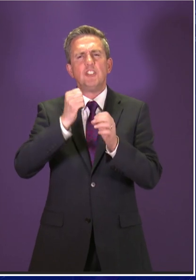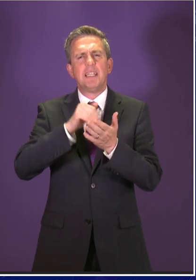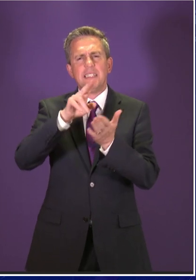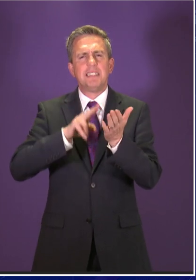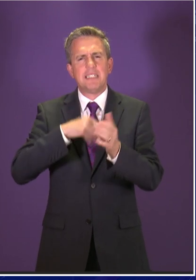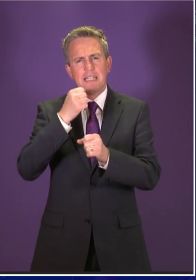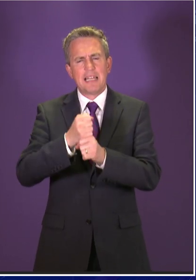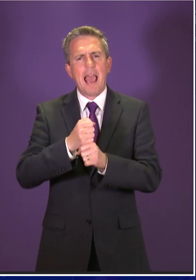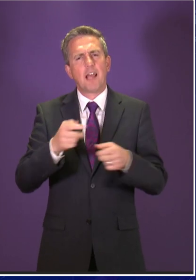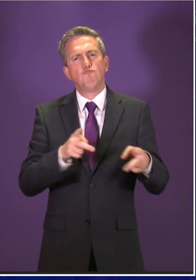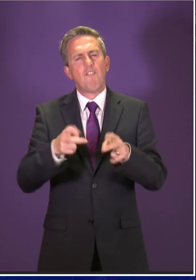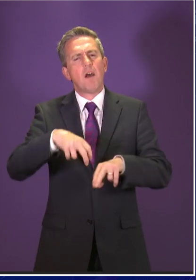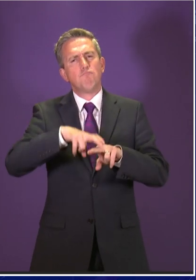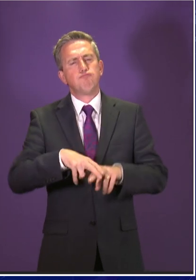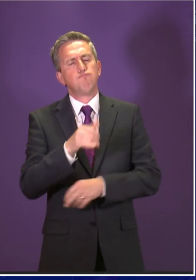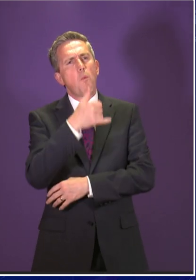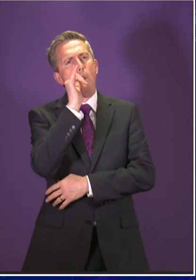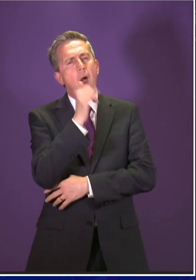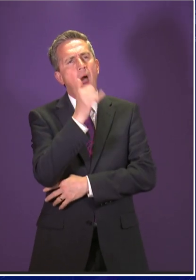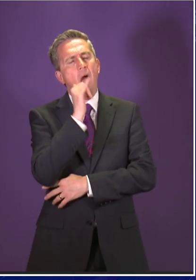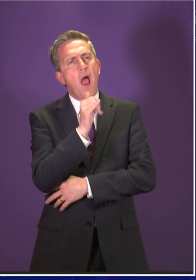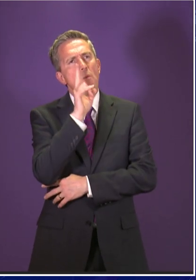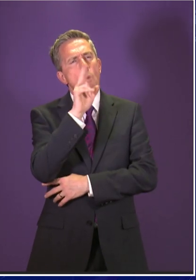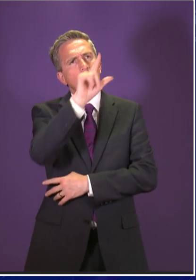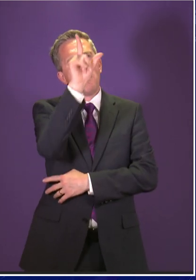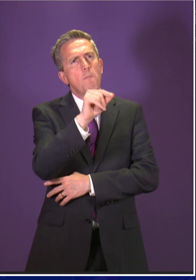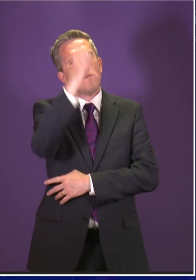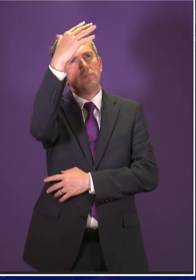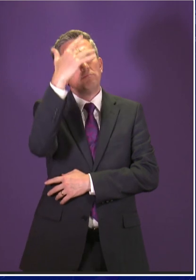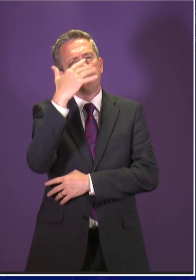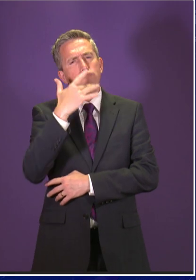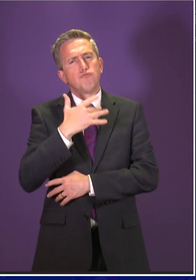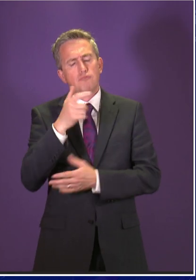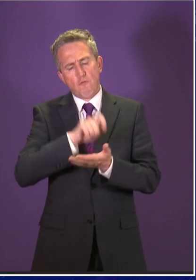was drinking wine while enjoying the moon and composing poems.